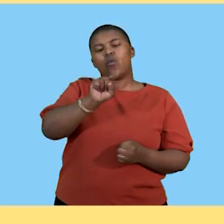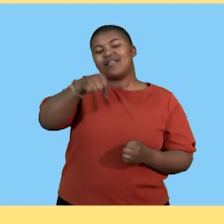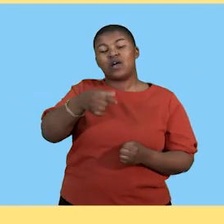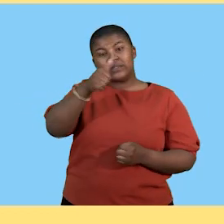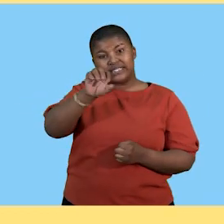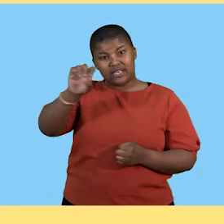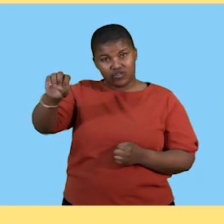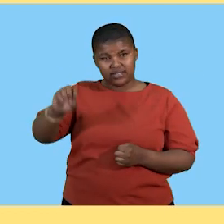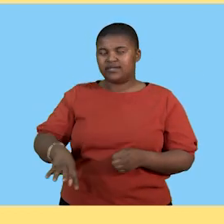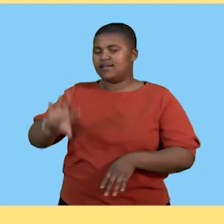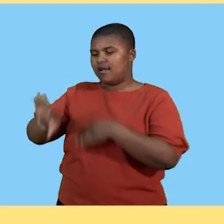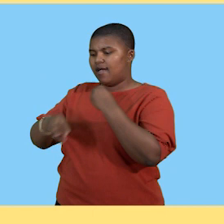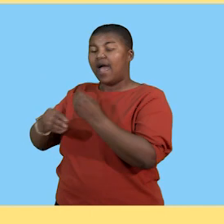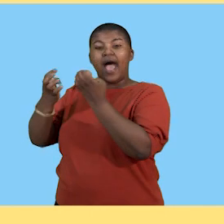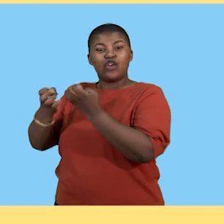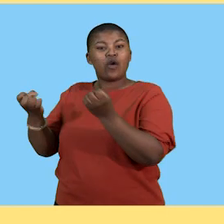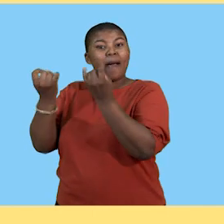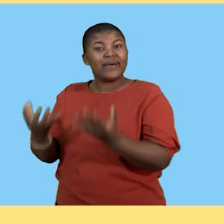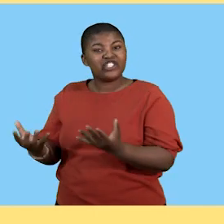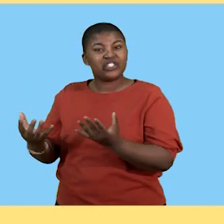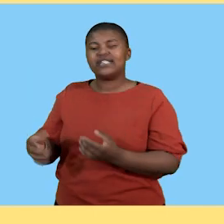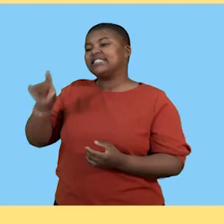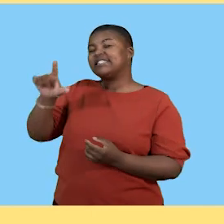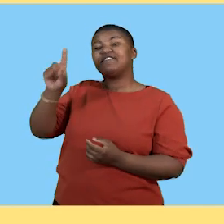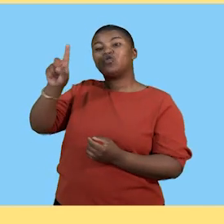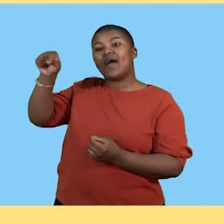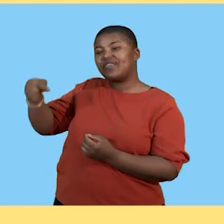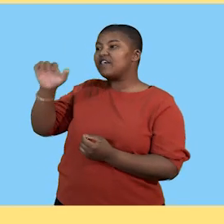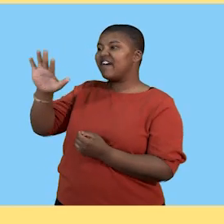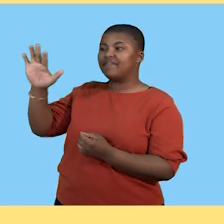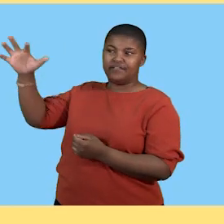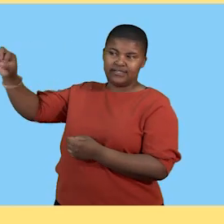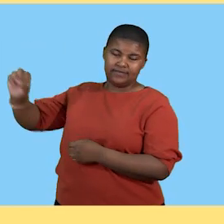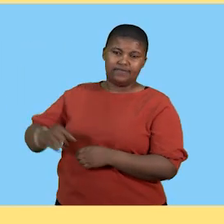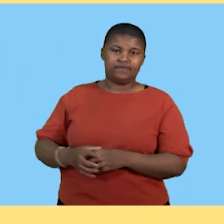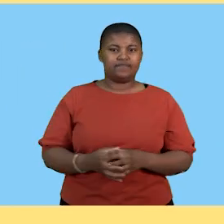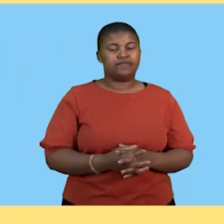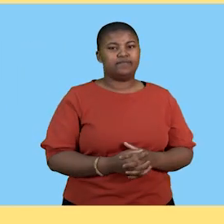your vehicles, 21,600. Then you add your equipment,